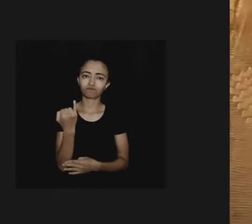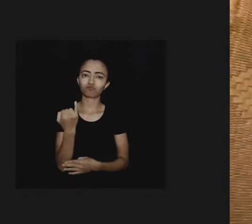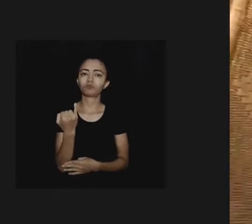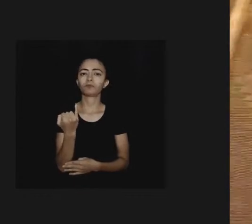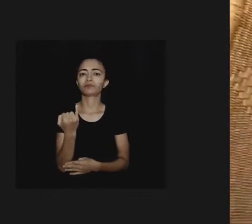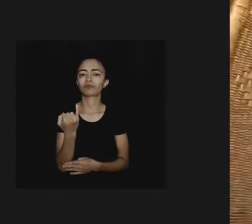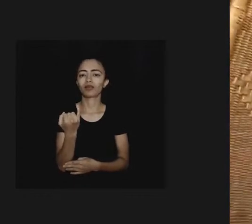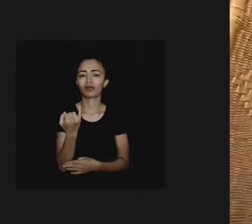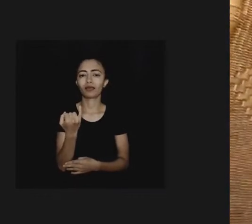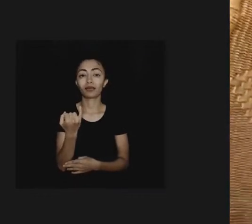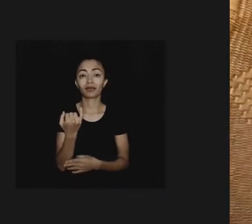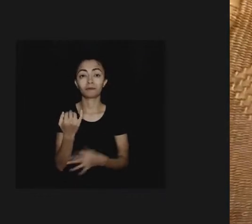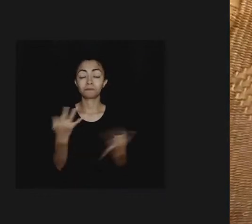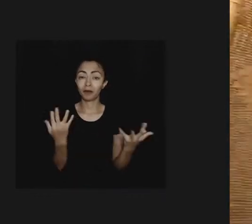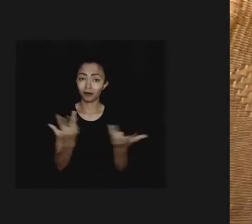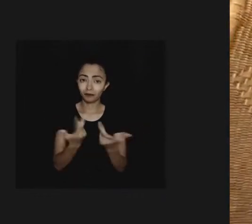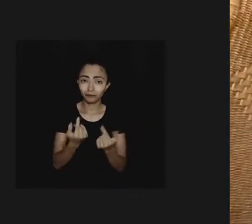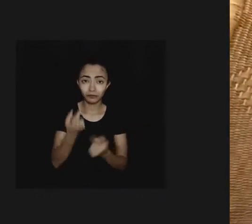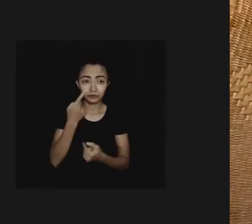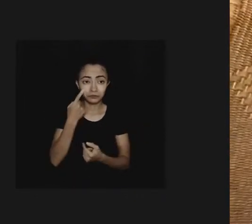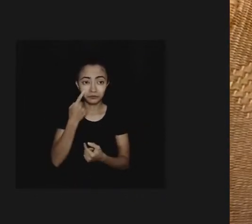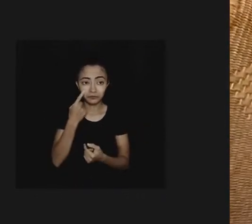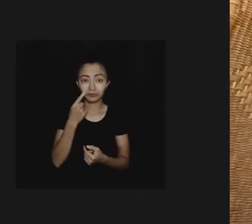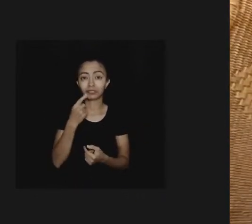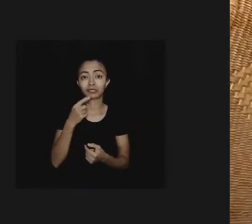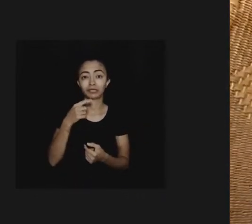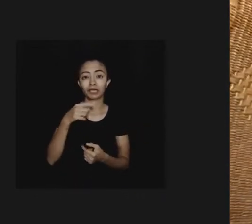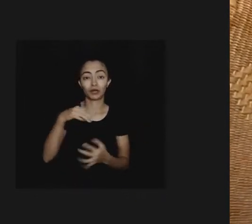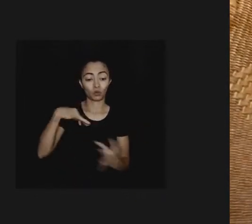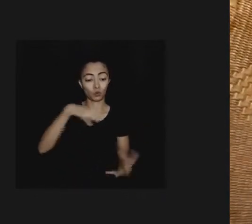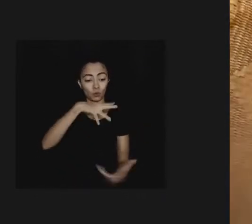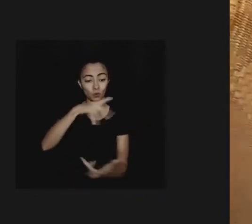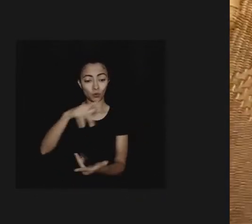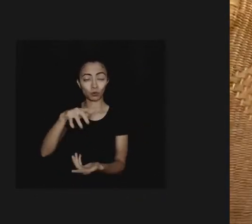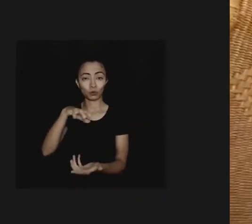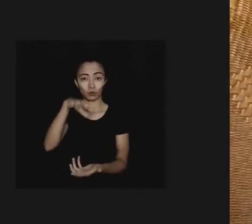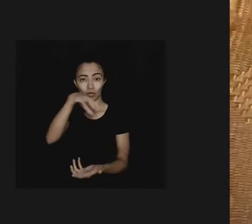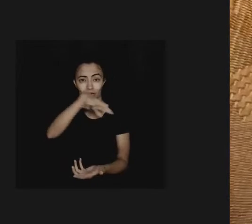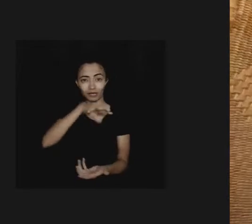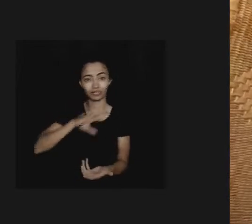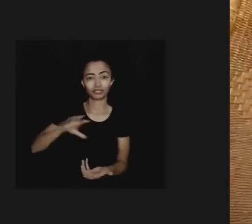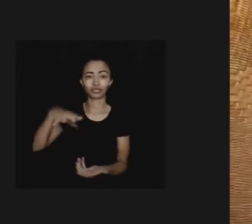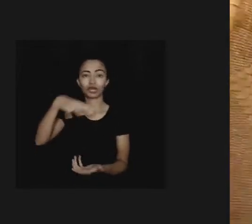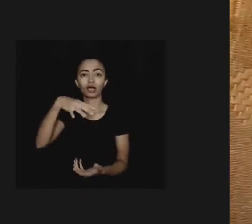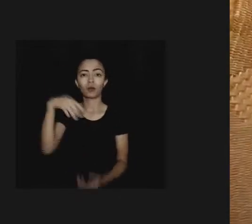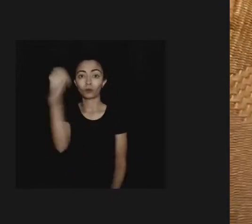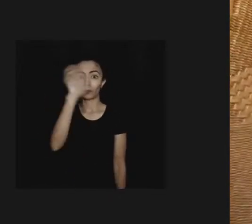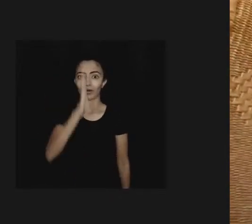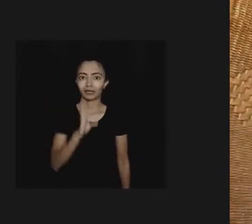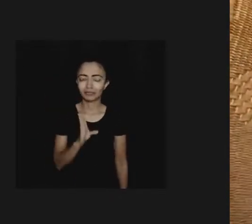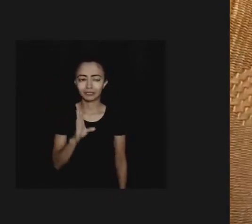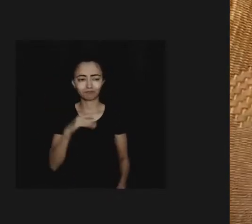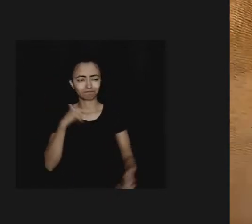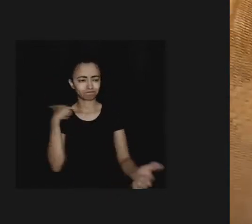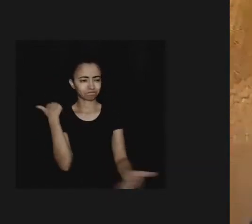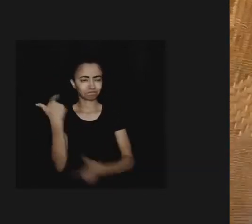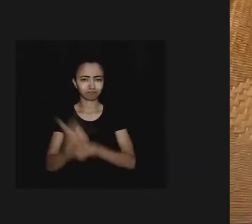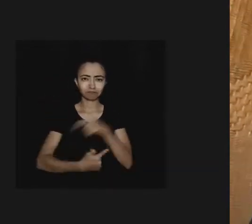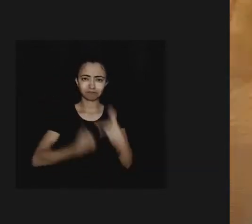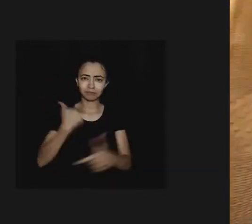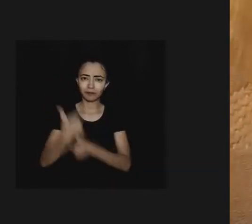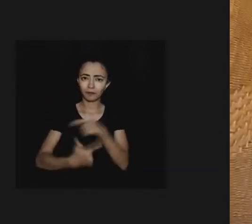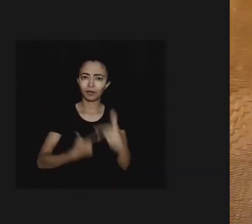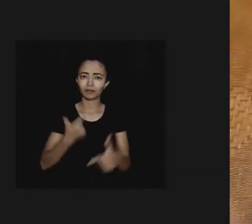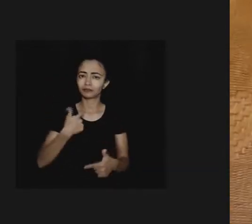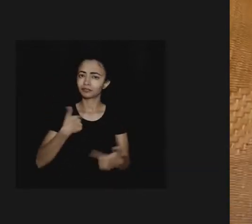thrilled that so many countries in your region are really stepping up. Hope it's just not too late and that we